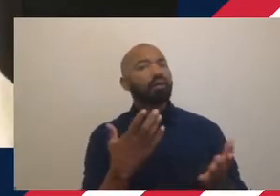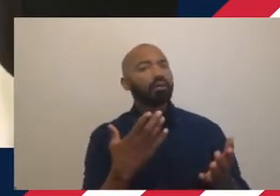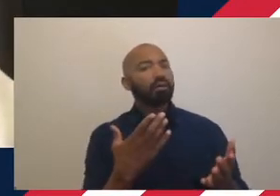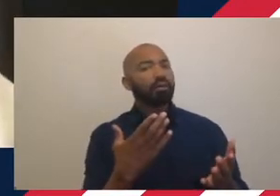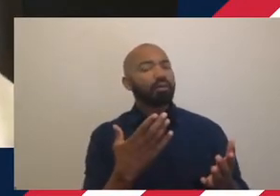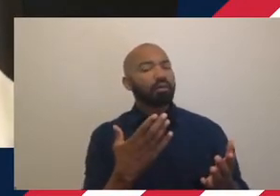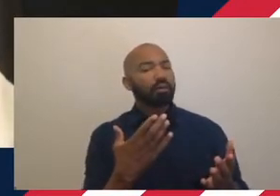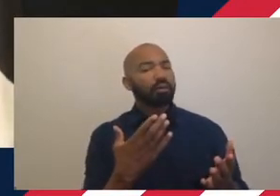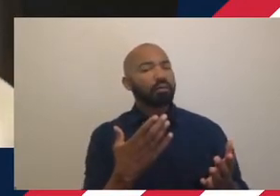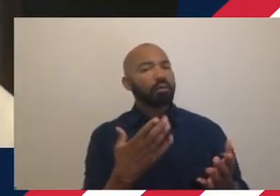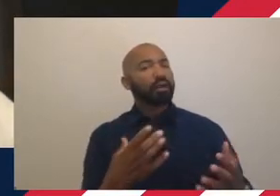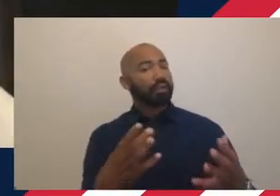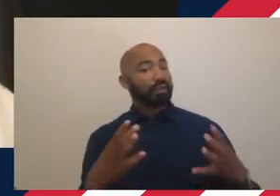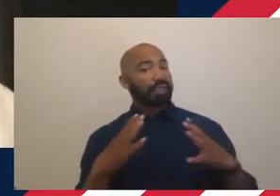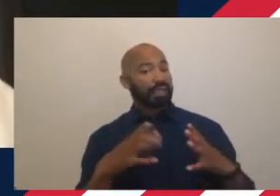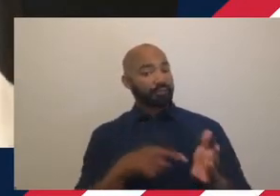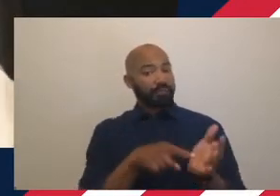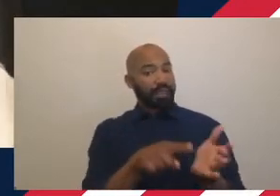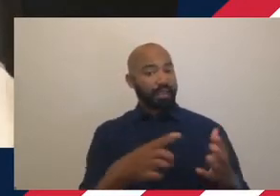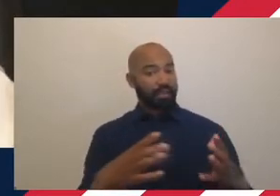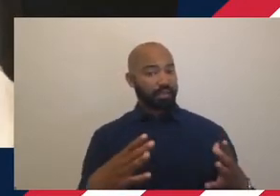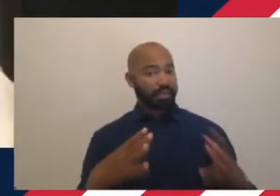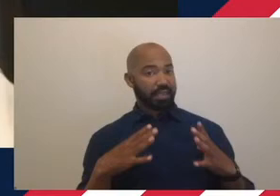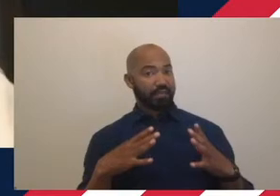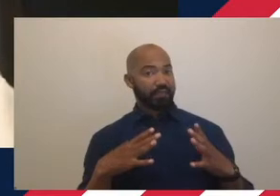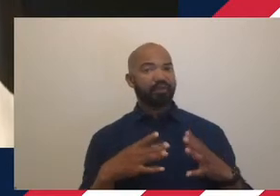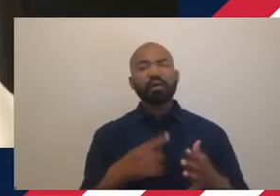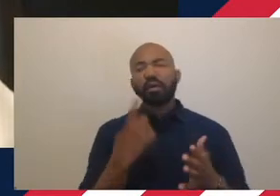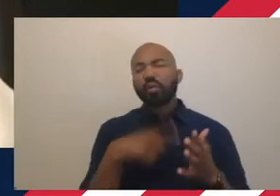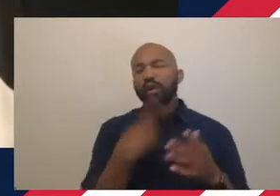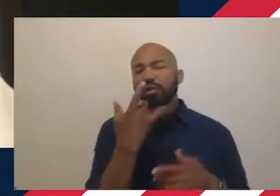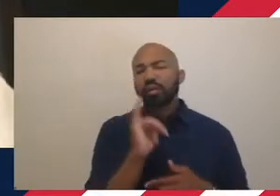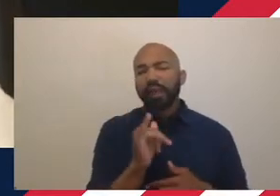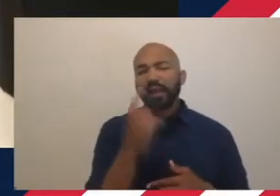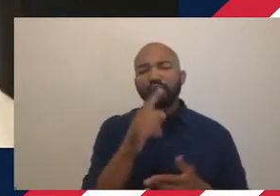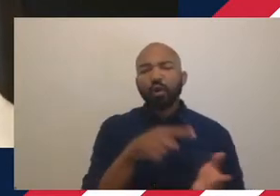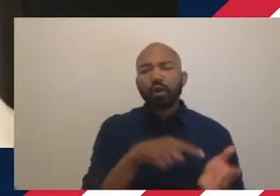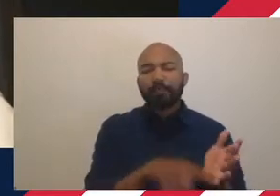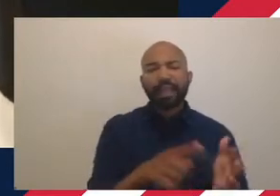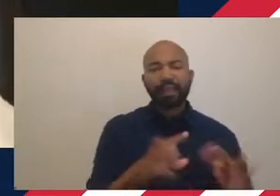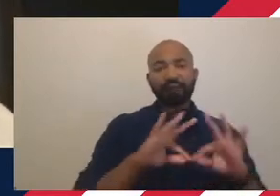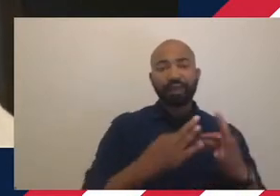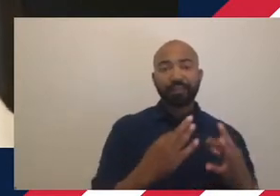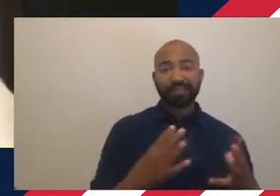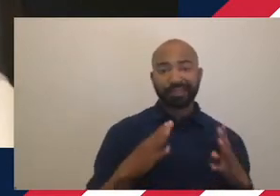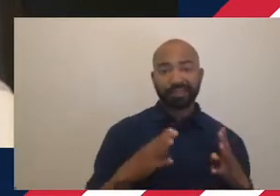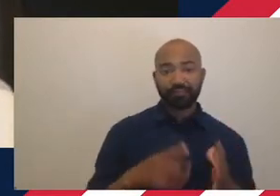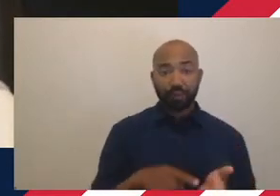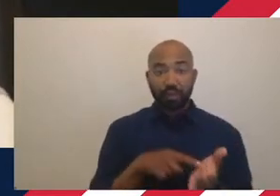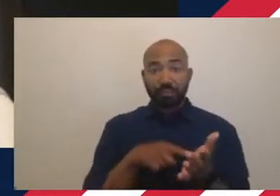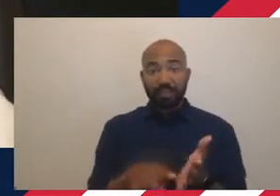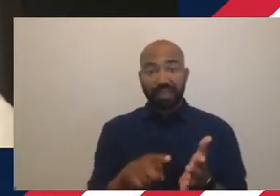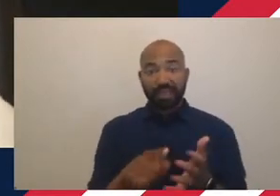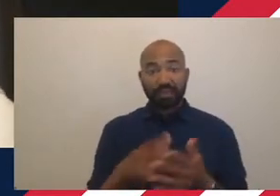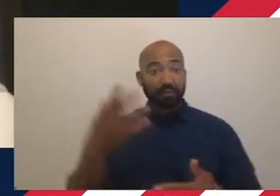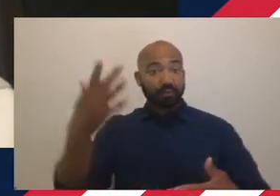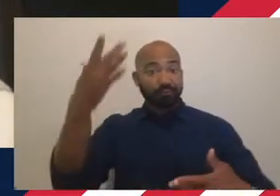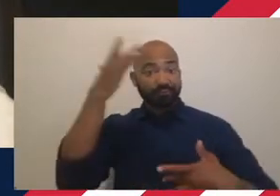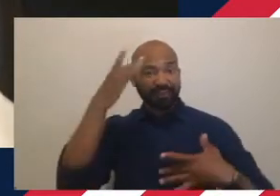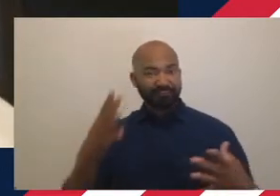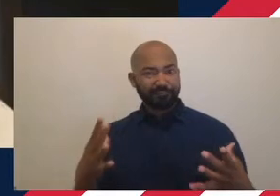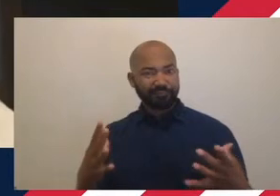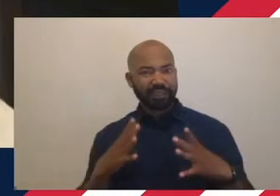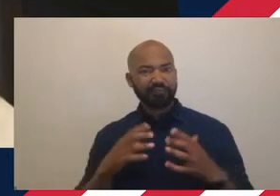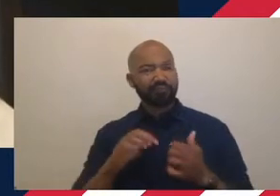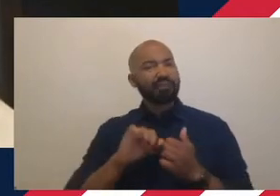to ask if you could talk about what paid family leave and paid sick leave would mean to the communities you work